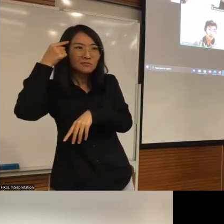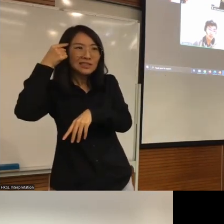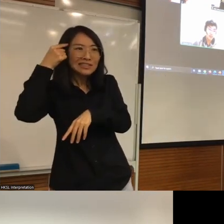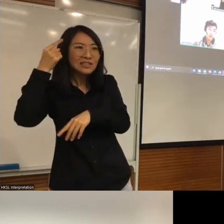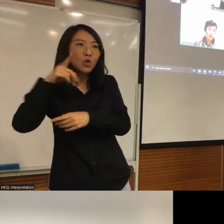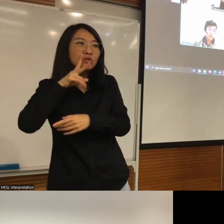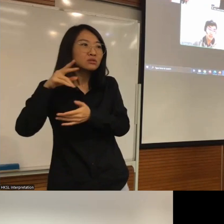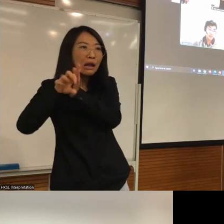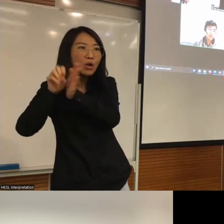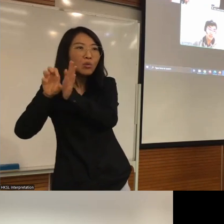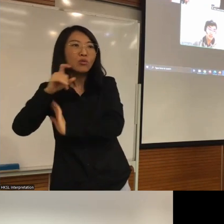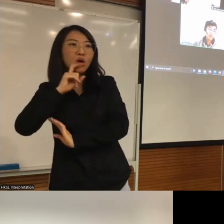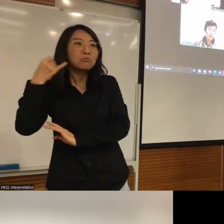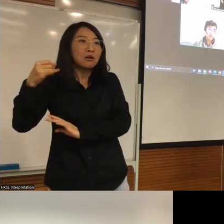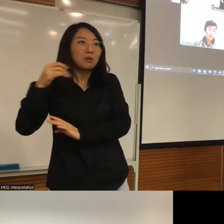So